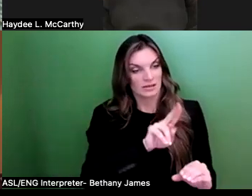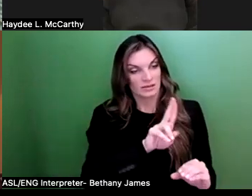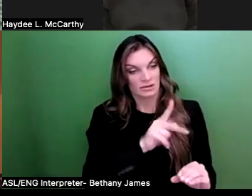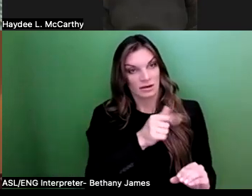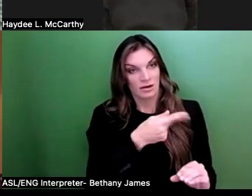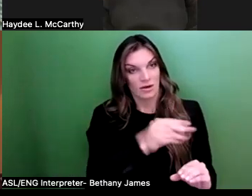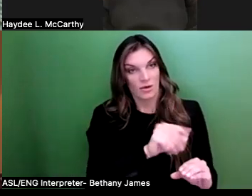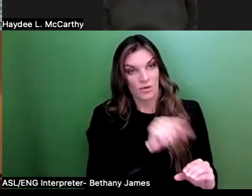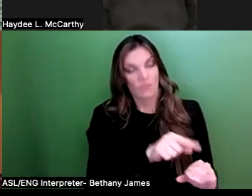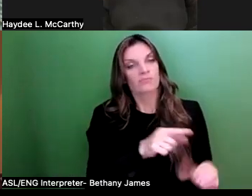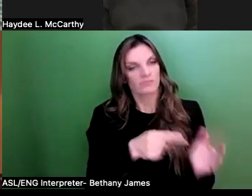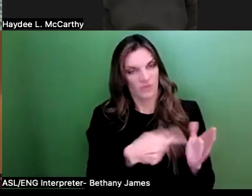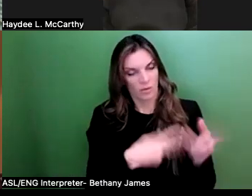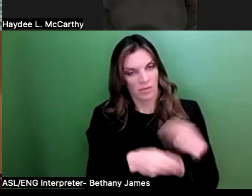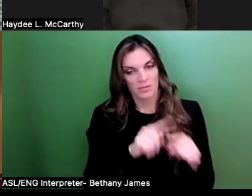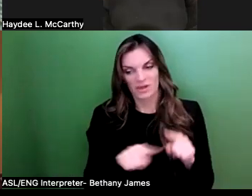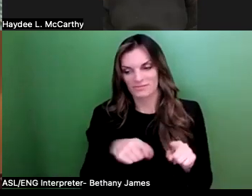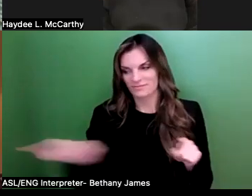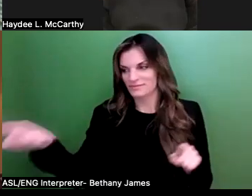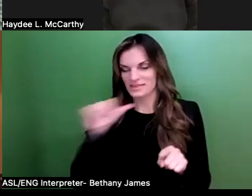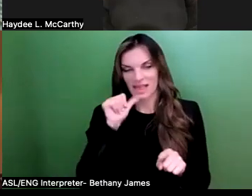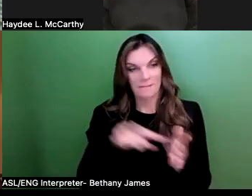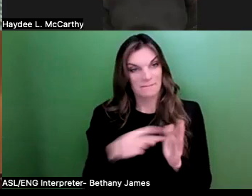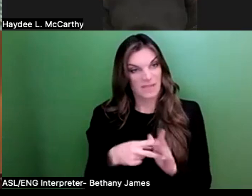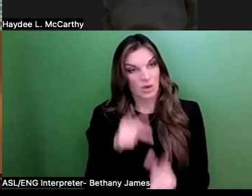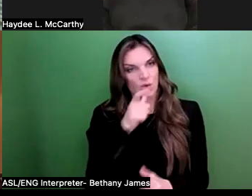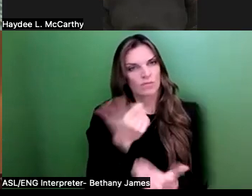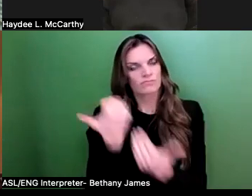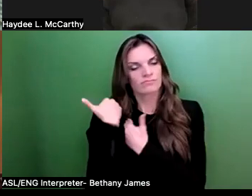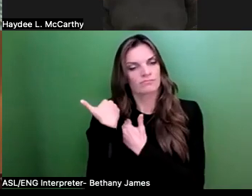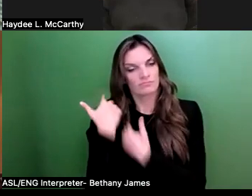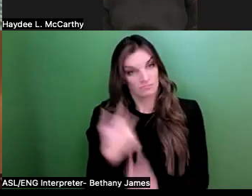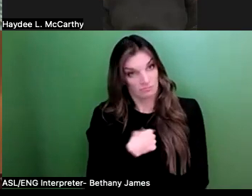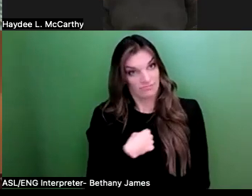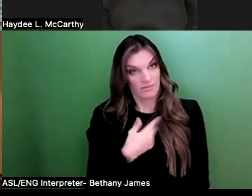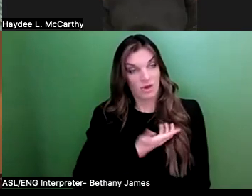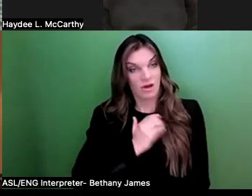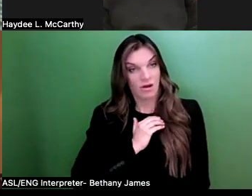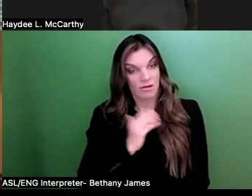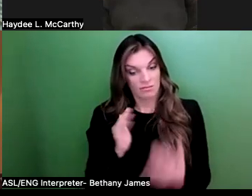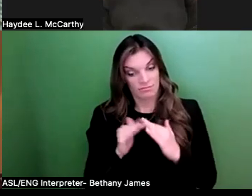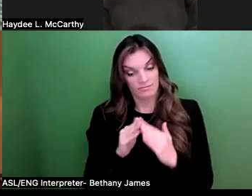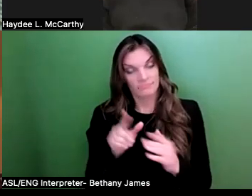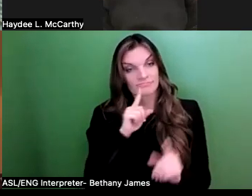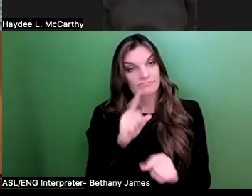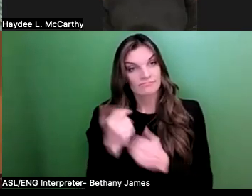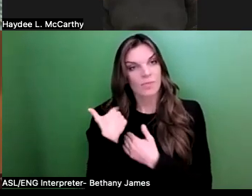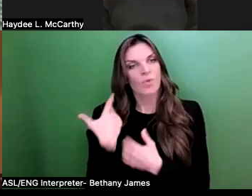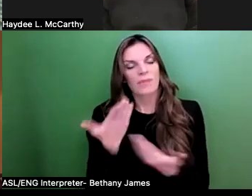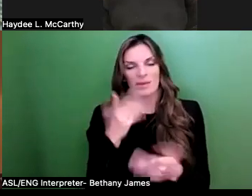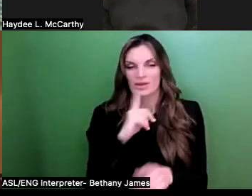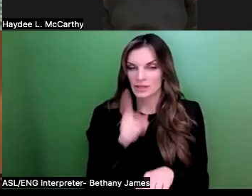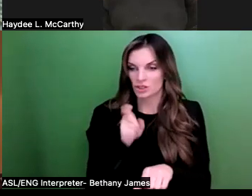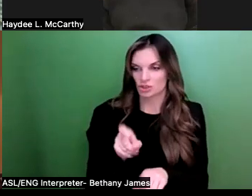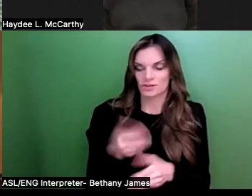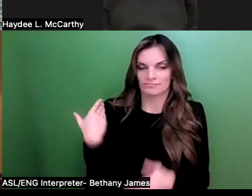villages should Tarrytown be the one trying to solve this problem, or should the county be pushing other